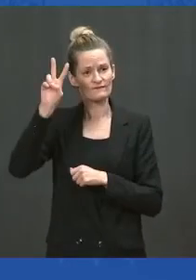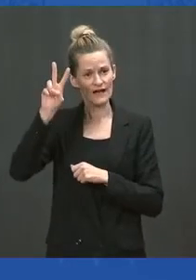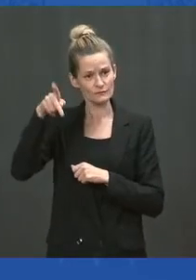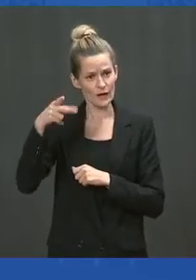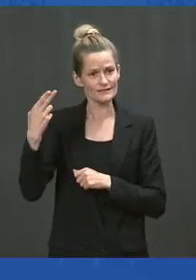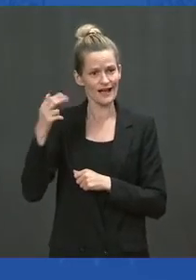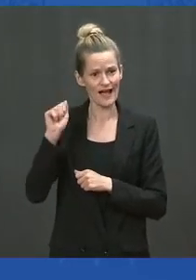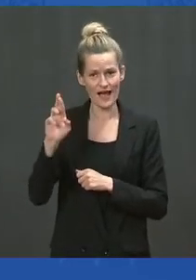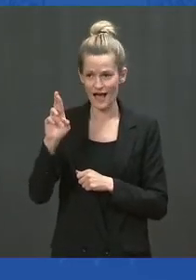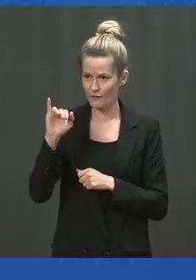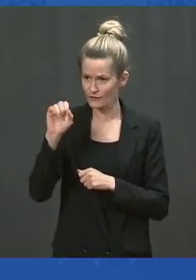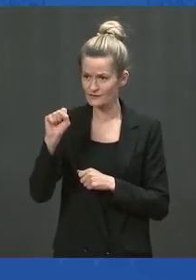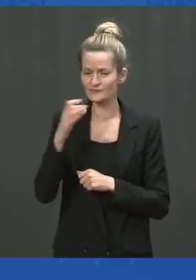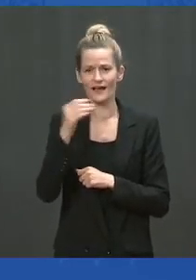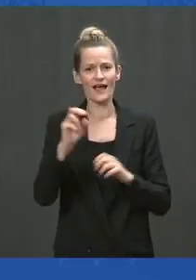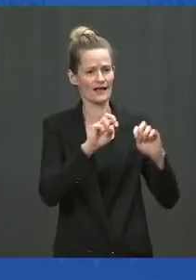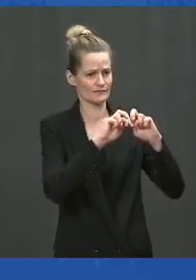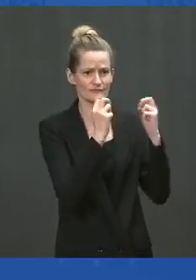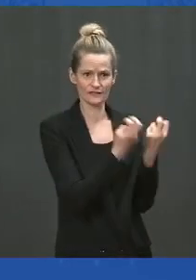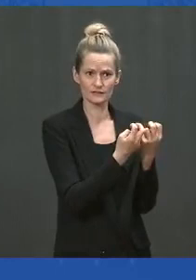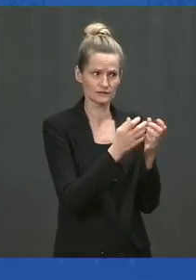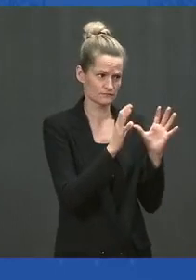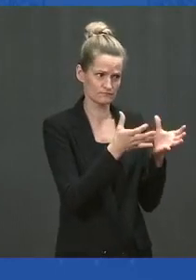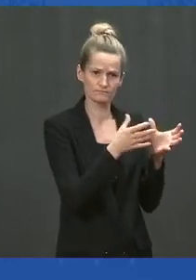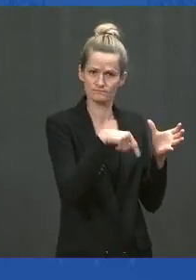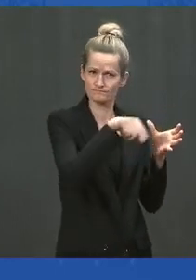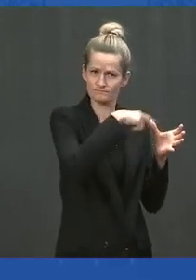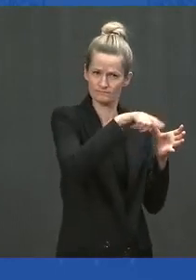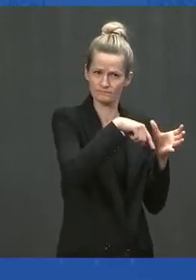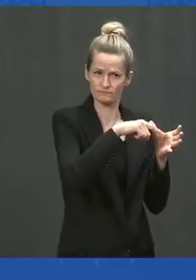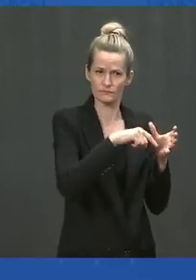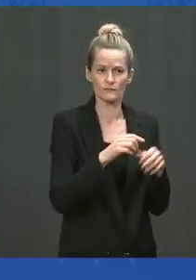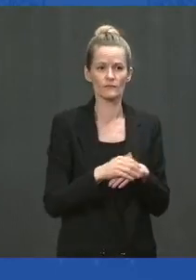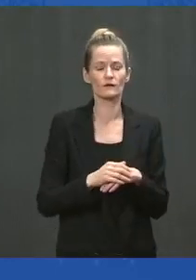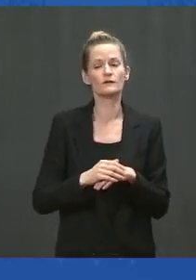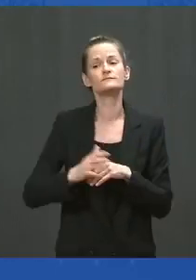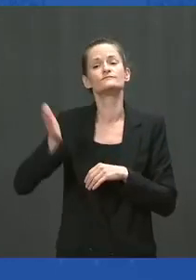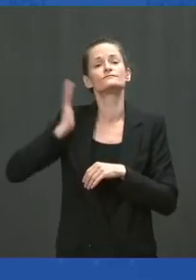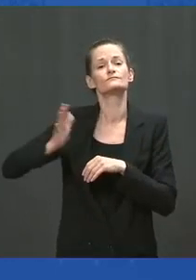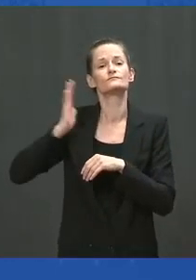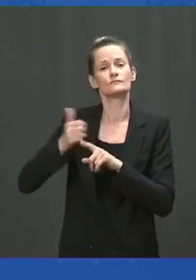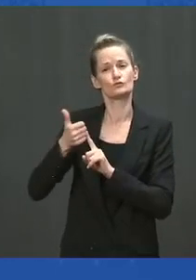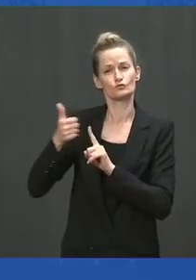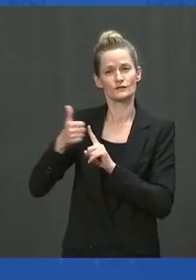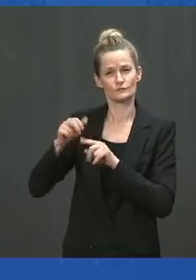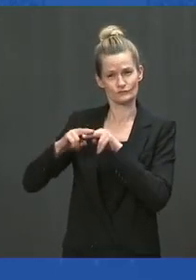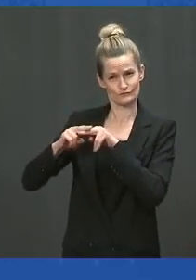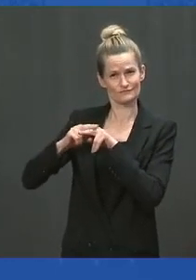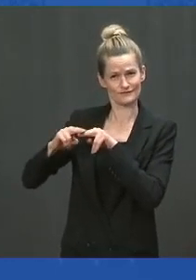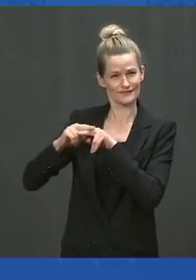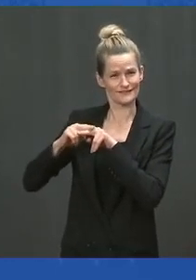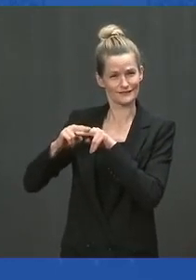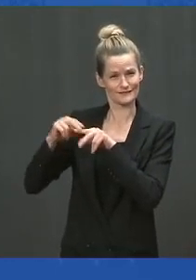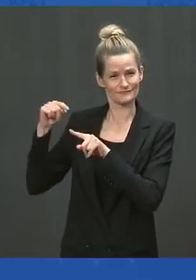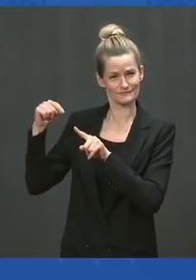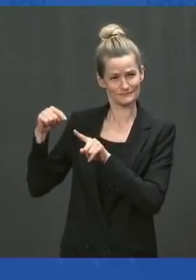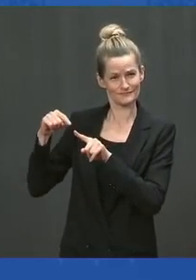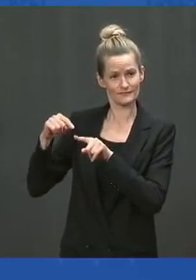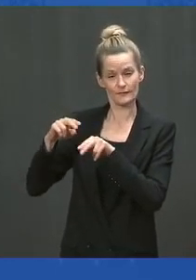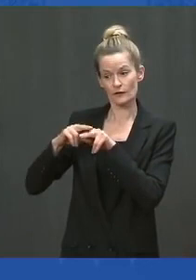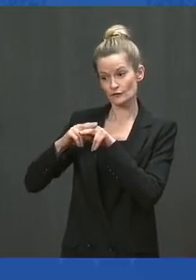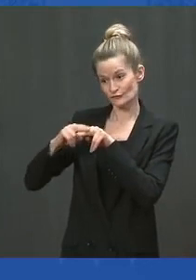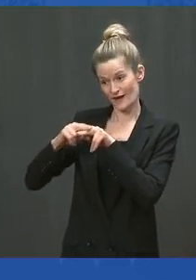Interstate Highway System, will soon once again transform America and propel us into the future. This